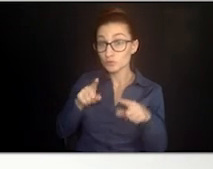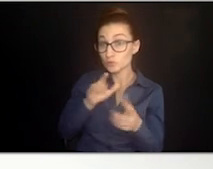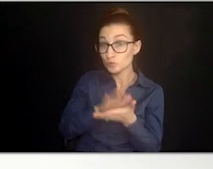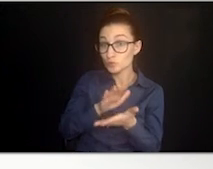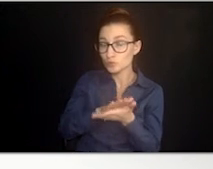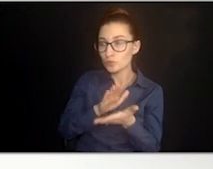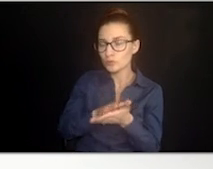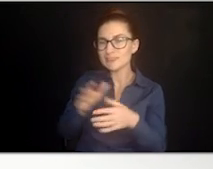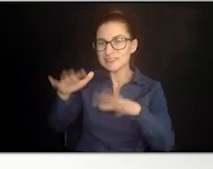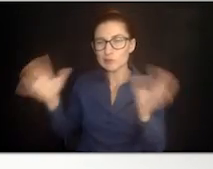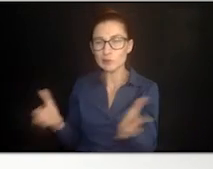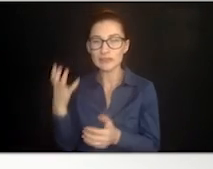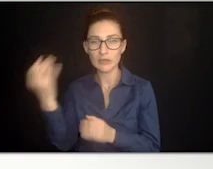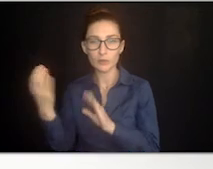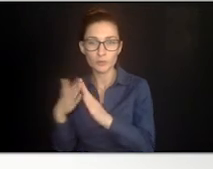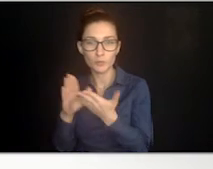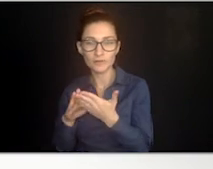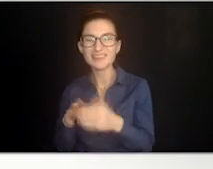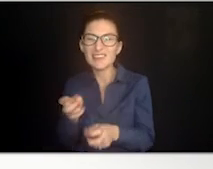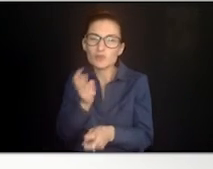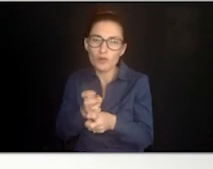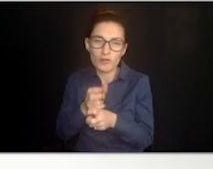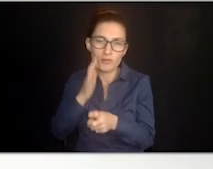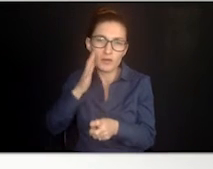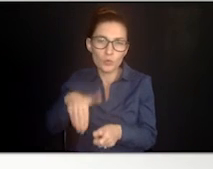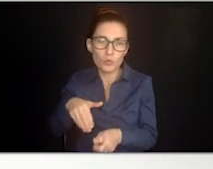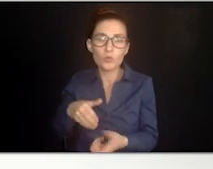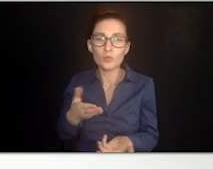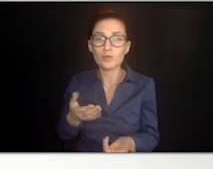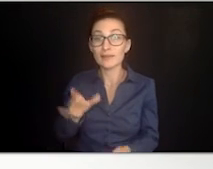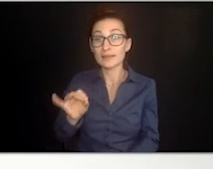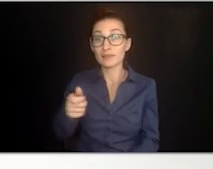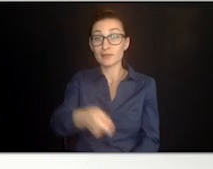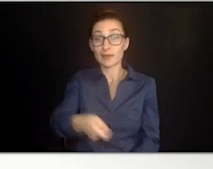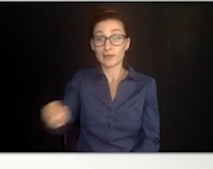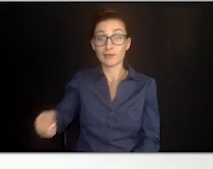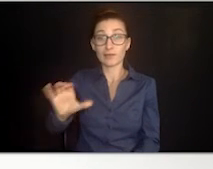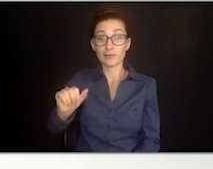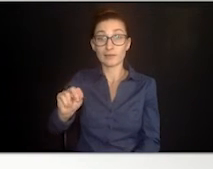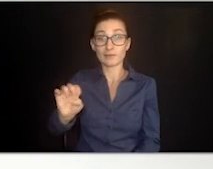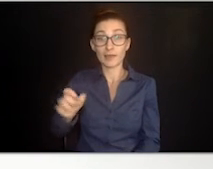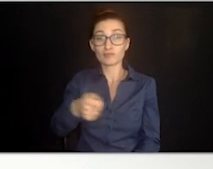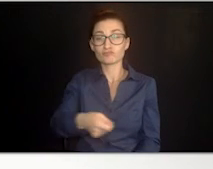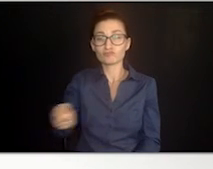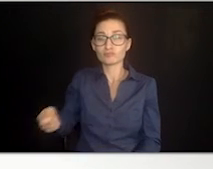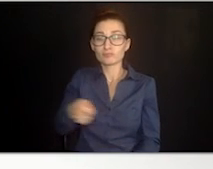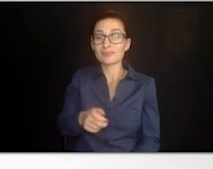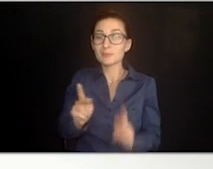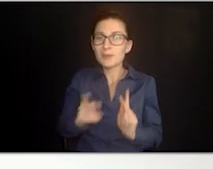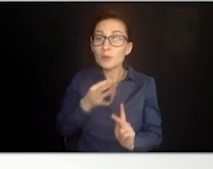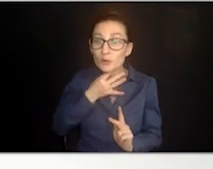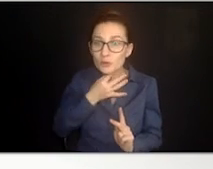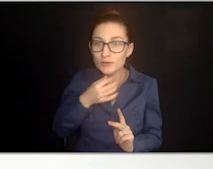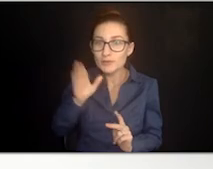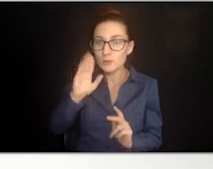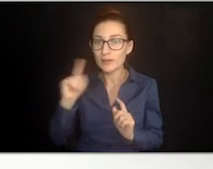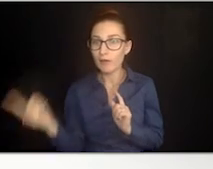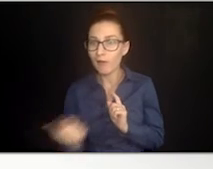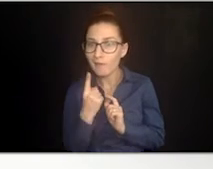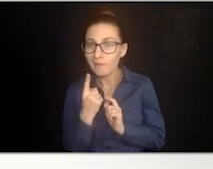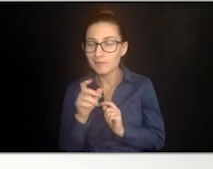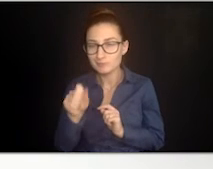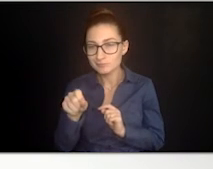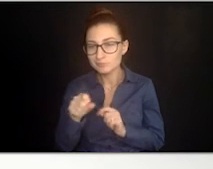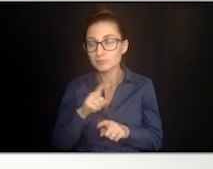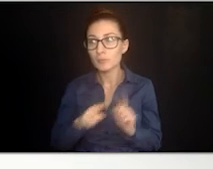I know. People stop you if they're using a cane. People are very curious. The more practice they